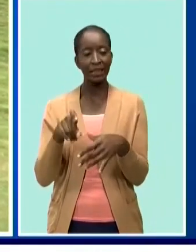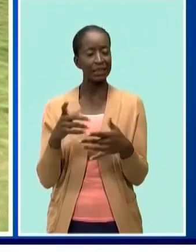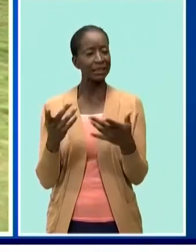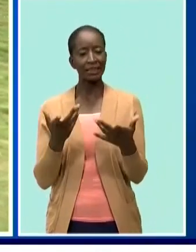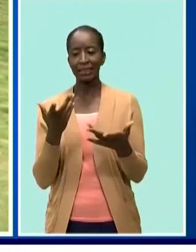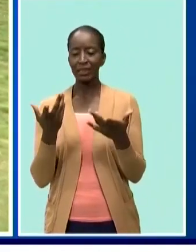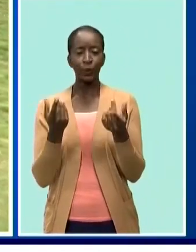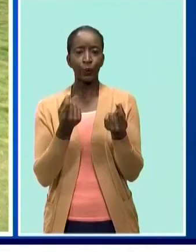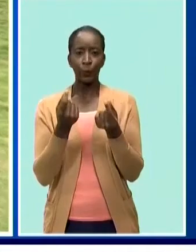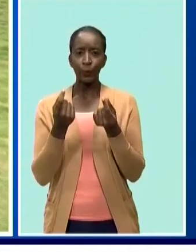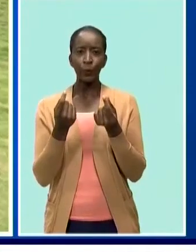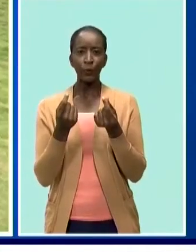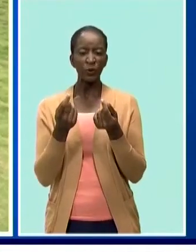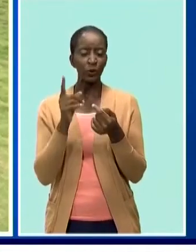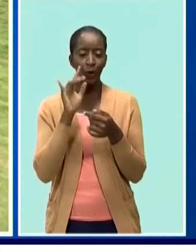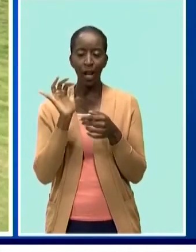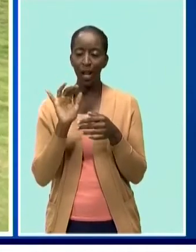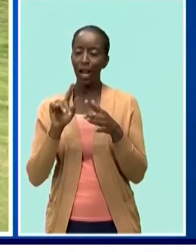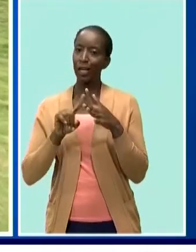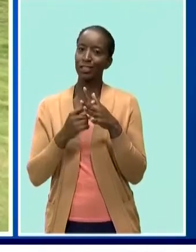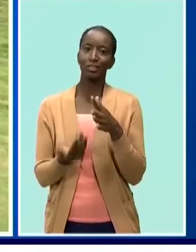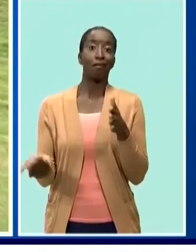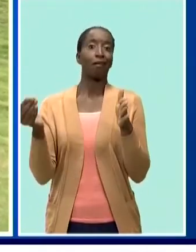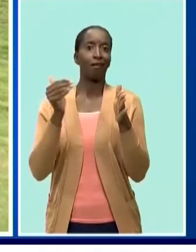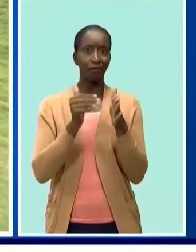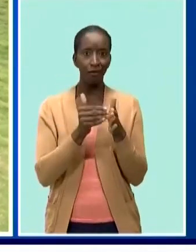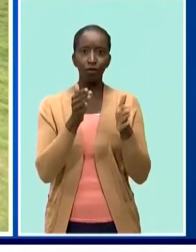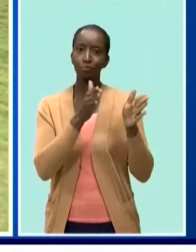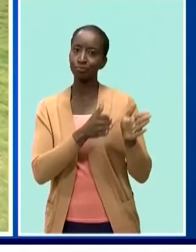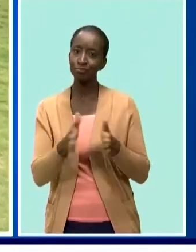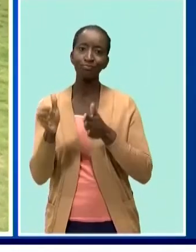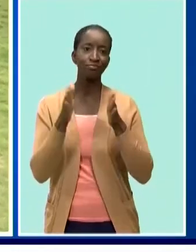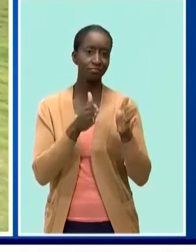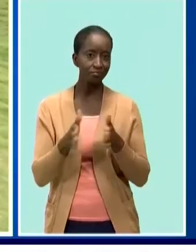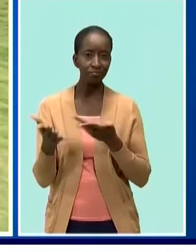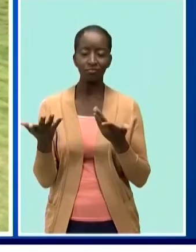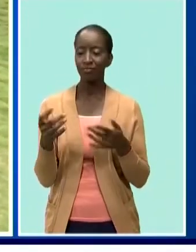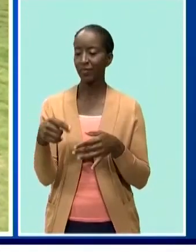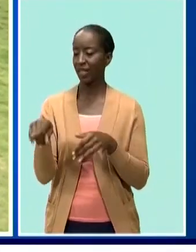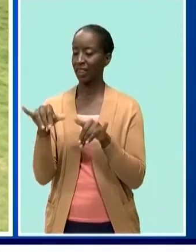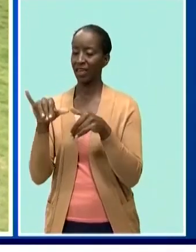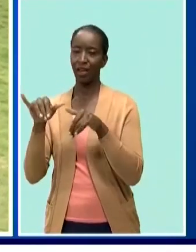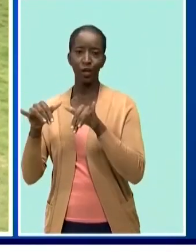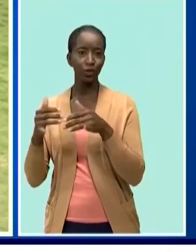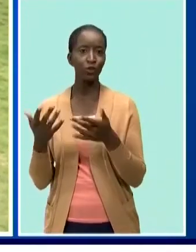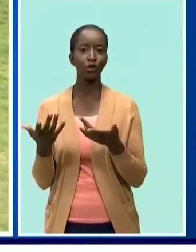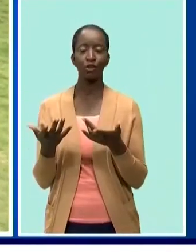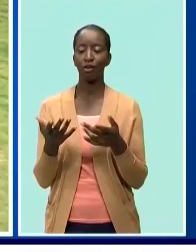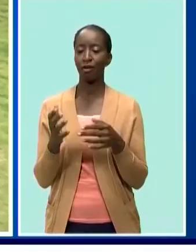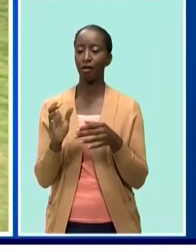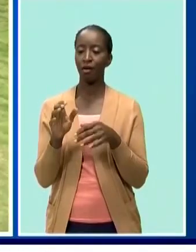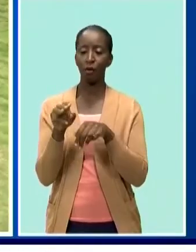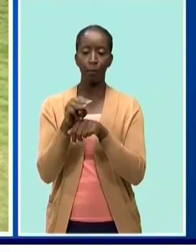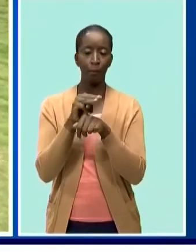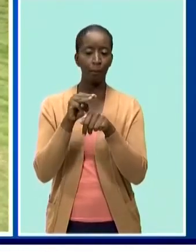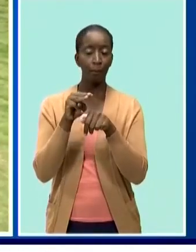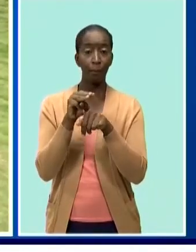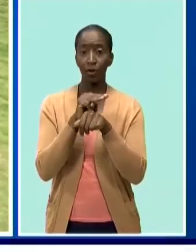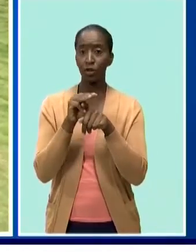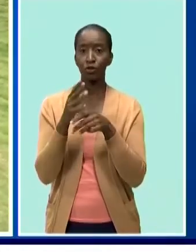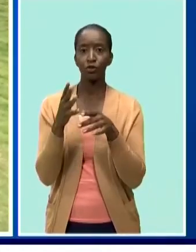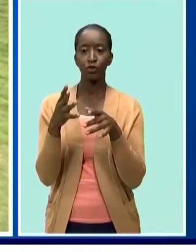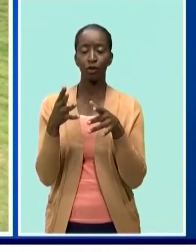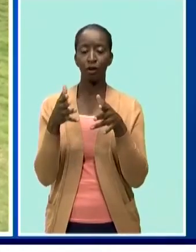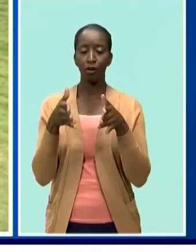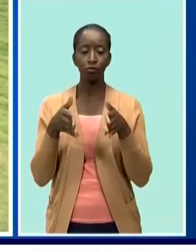the plans are in the works. We've had a series of meetings with the engineers, with the officials in the Ministry of Public Works,